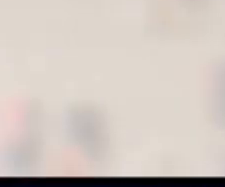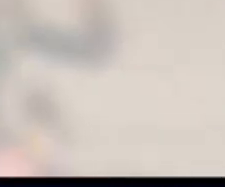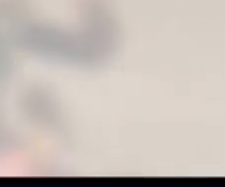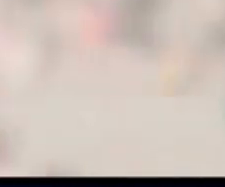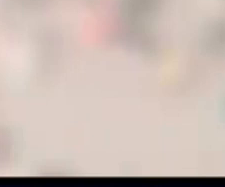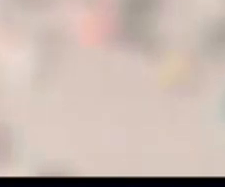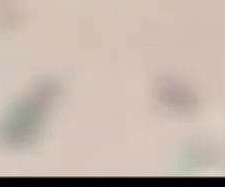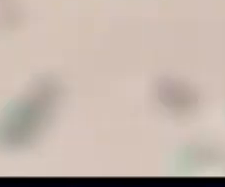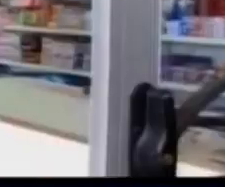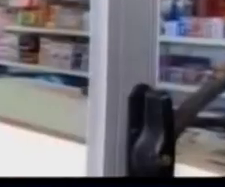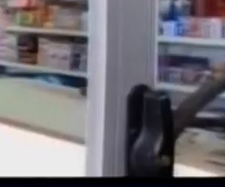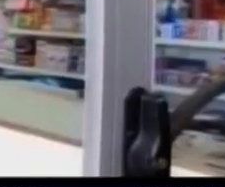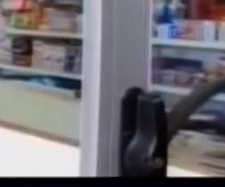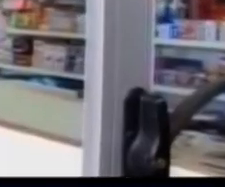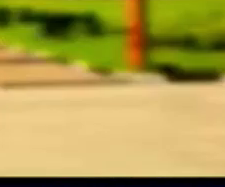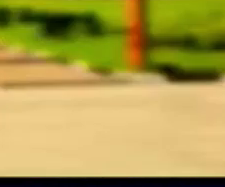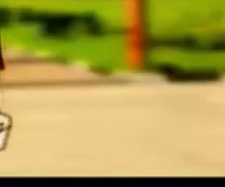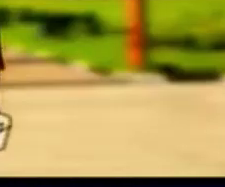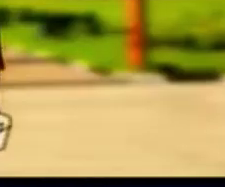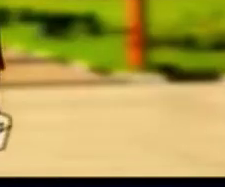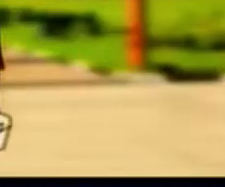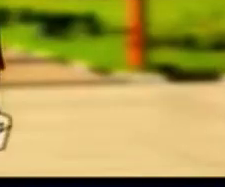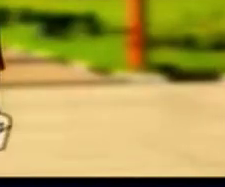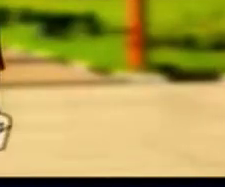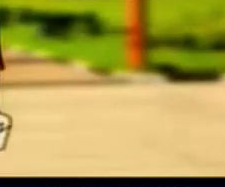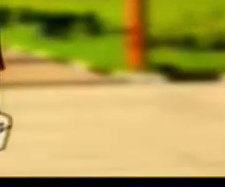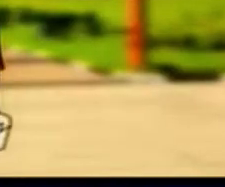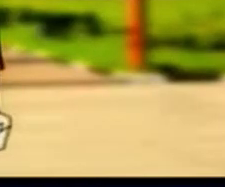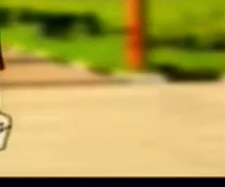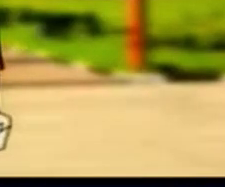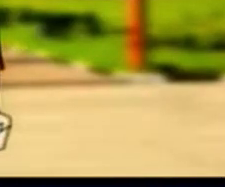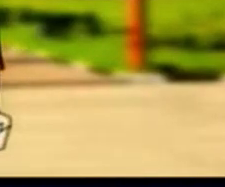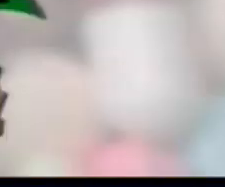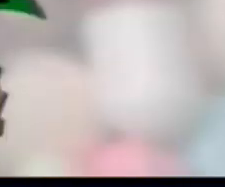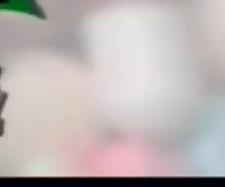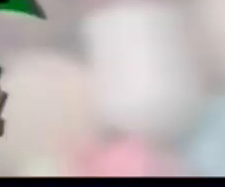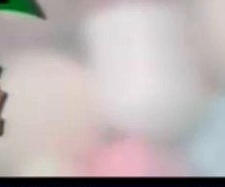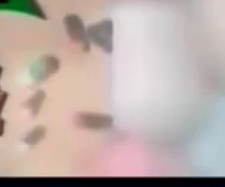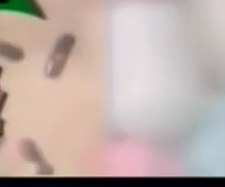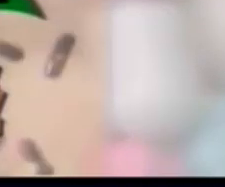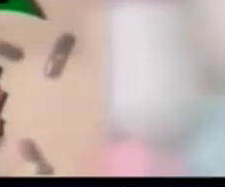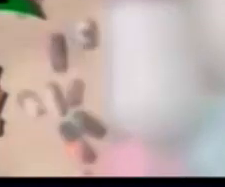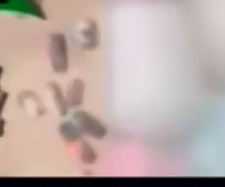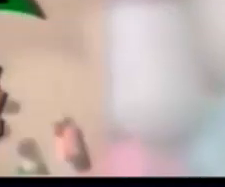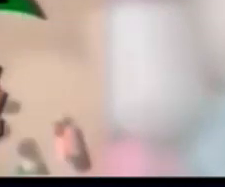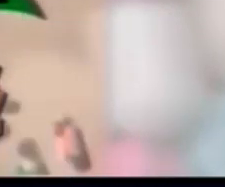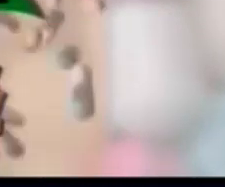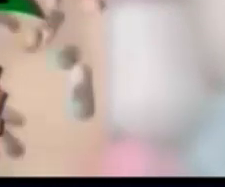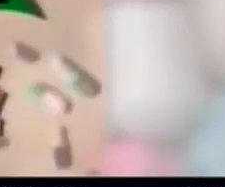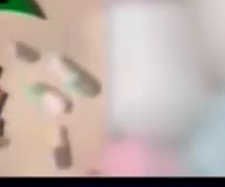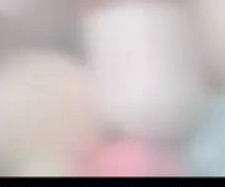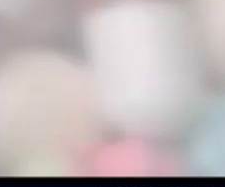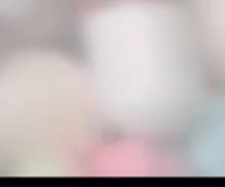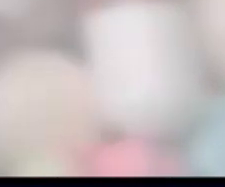Authority ZAMRA, a statutory body which was created by an act of parliament, has the responsibility of regulating the pharmaceutical industry